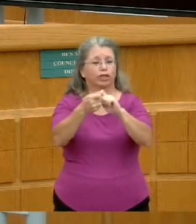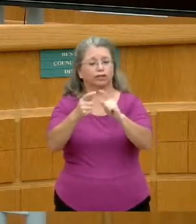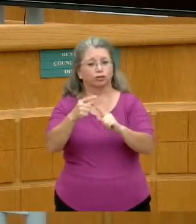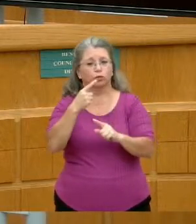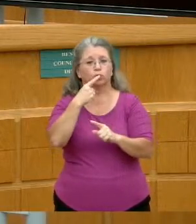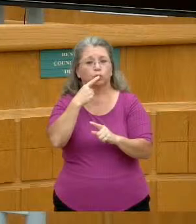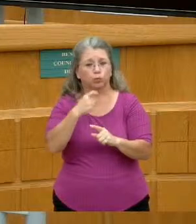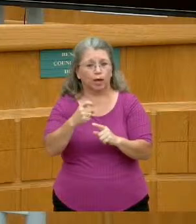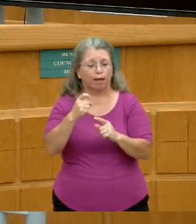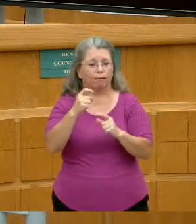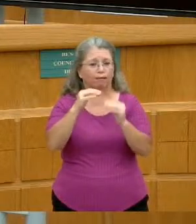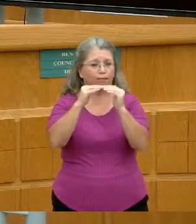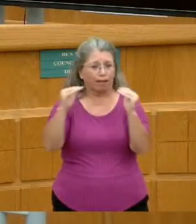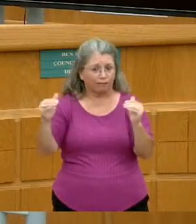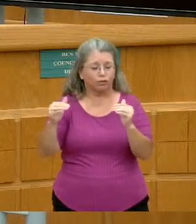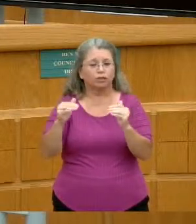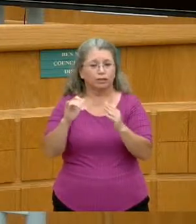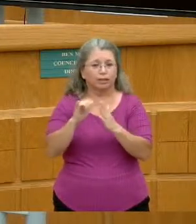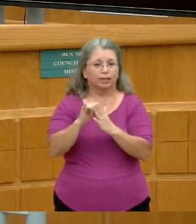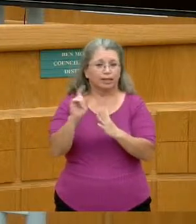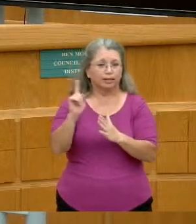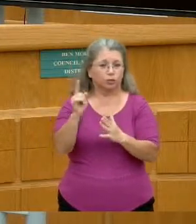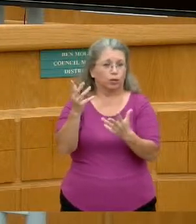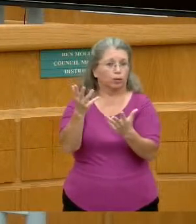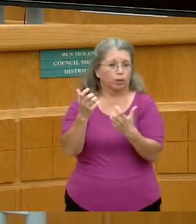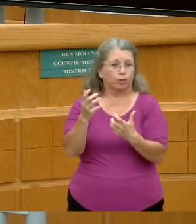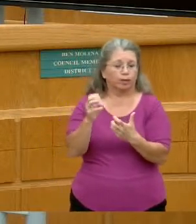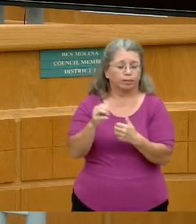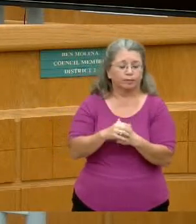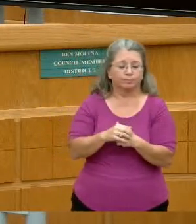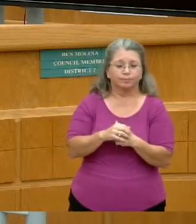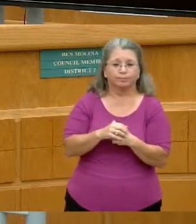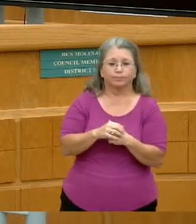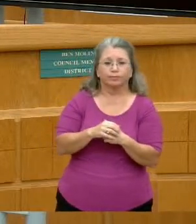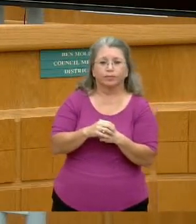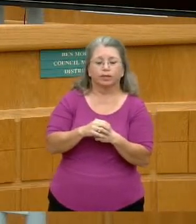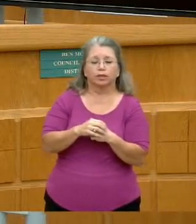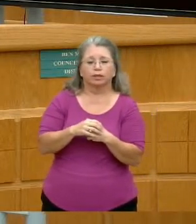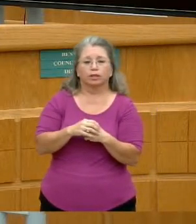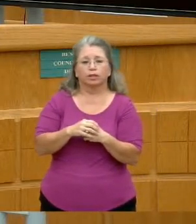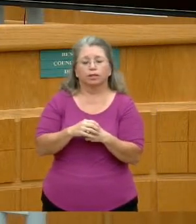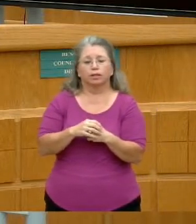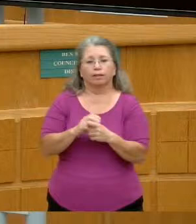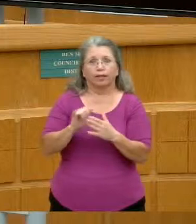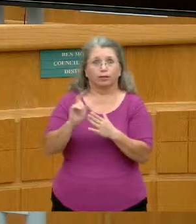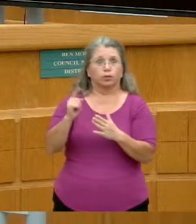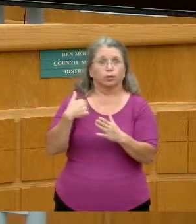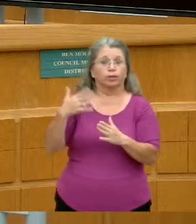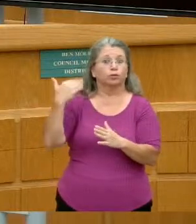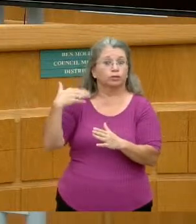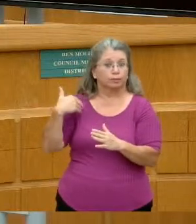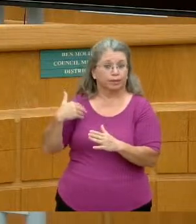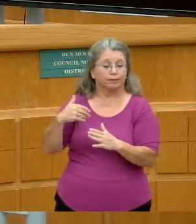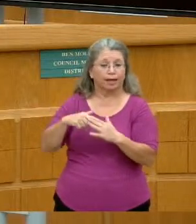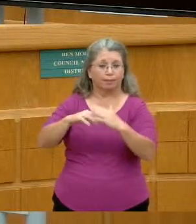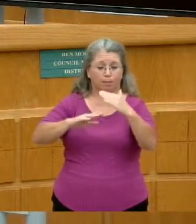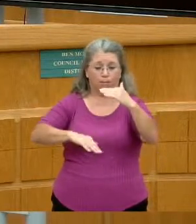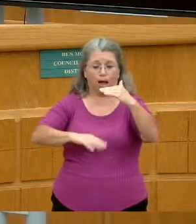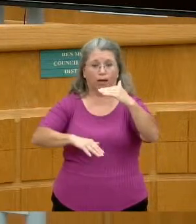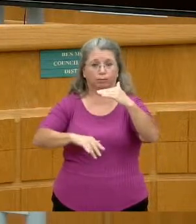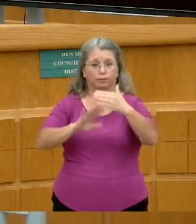the perch here where we don't want to be and bring us down to where we used to be, which was way at the bottom of this